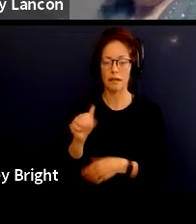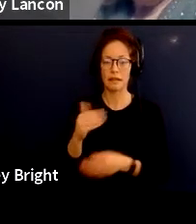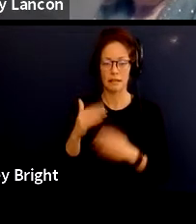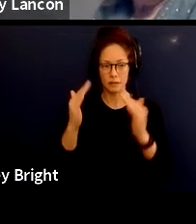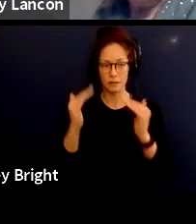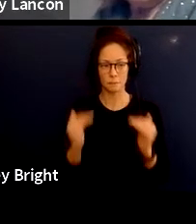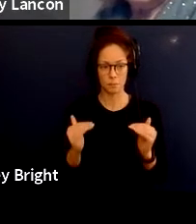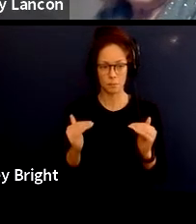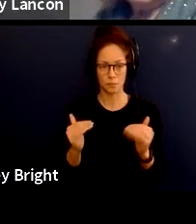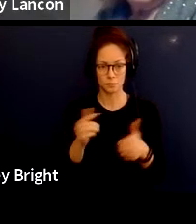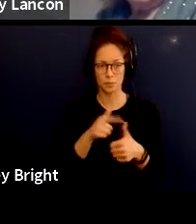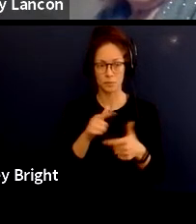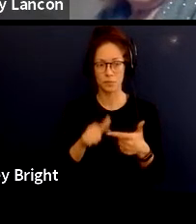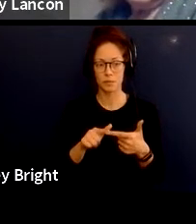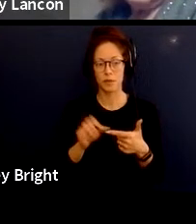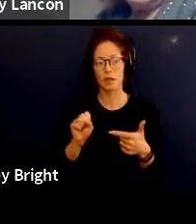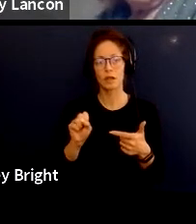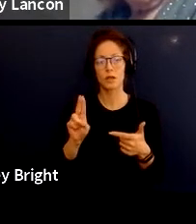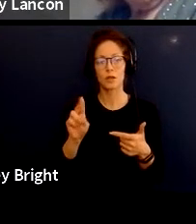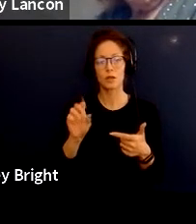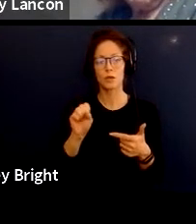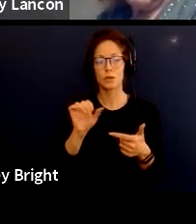be Susie.